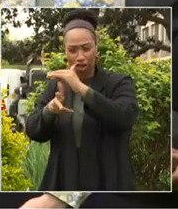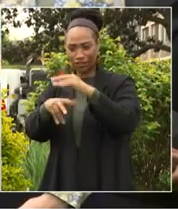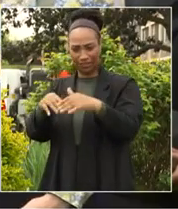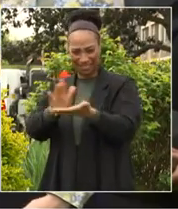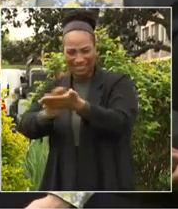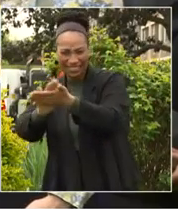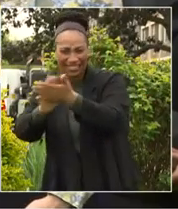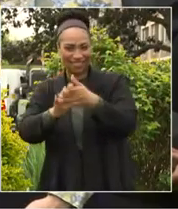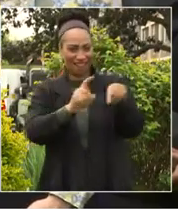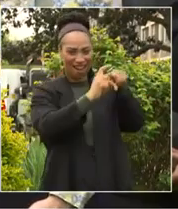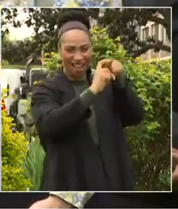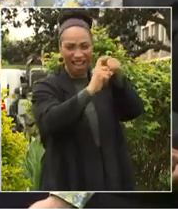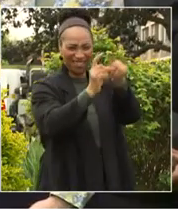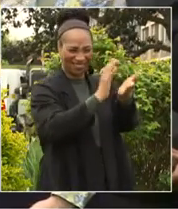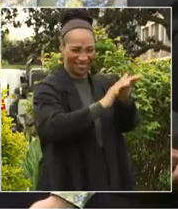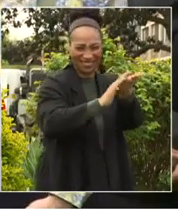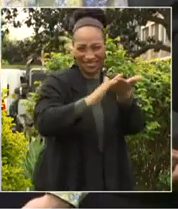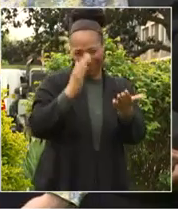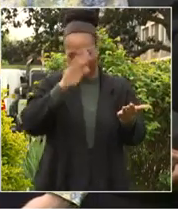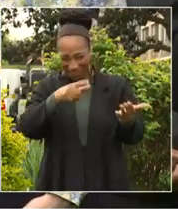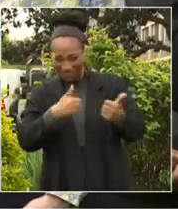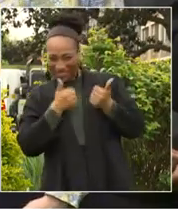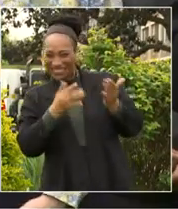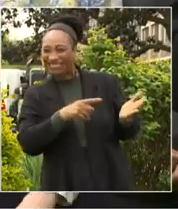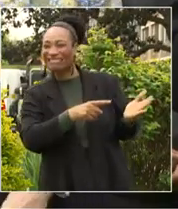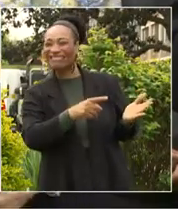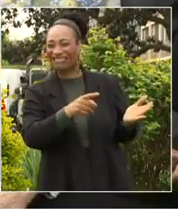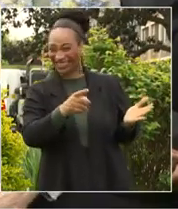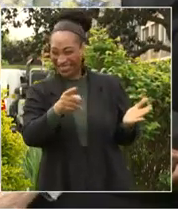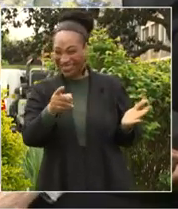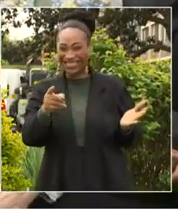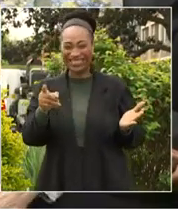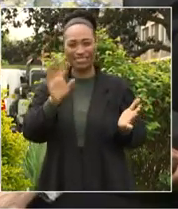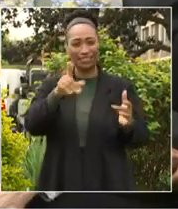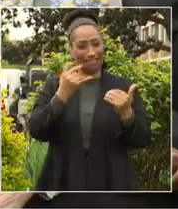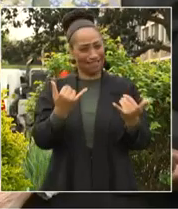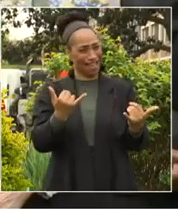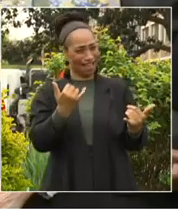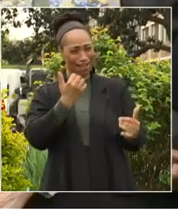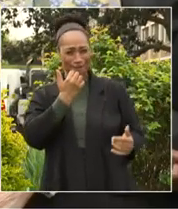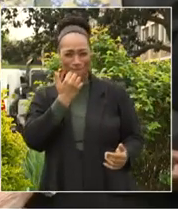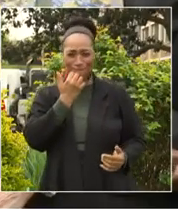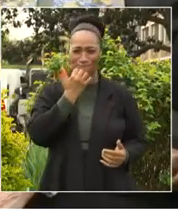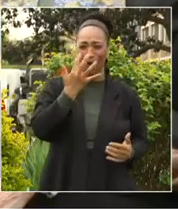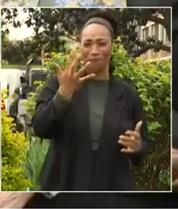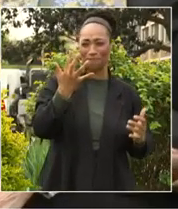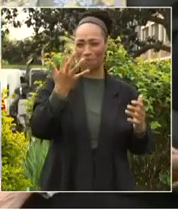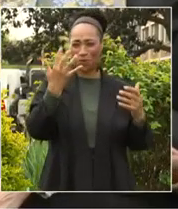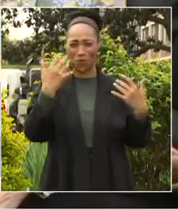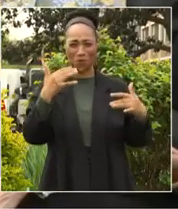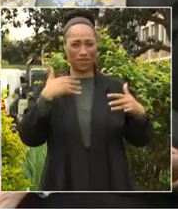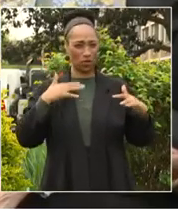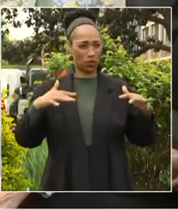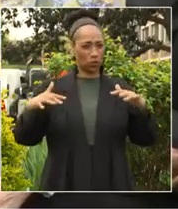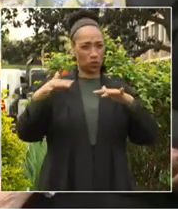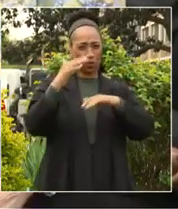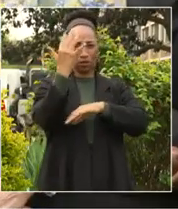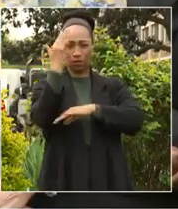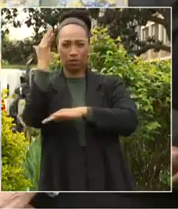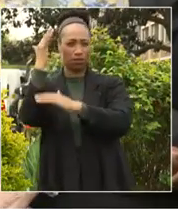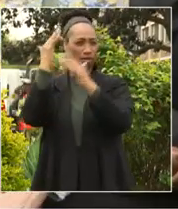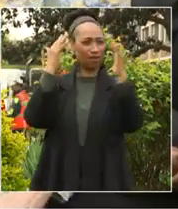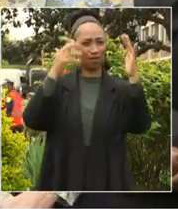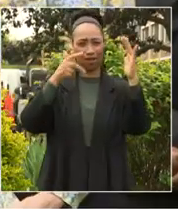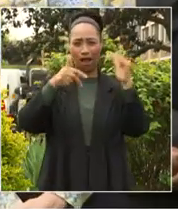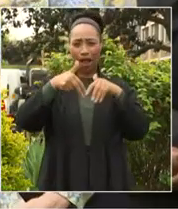so as the weather gets warmer and residents continue to take advantage of our beautiful city, we want to make sure that all of